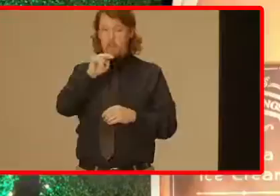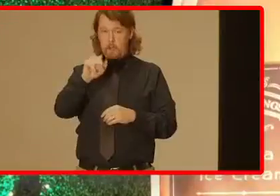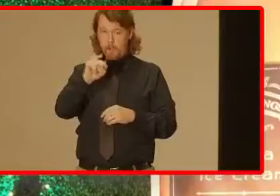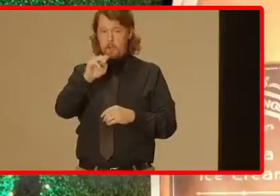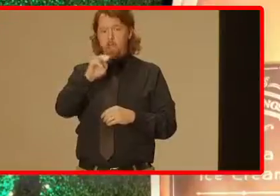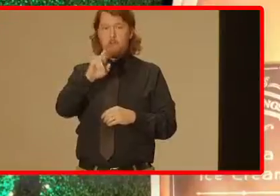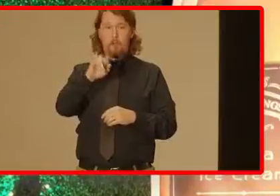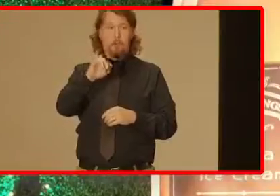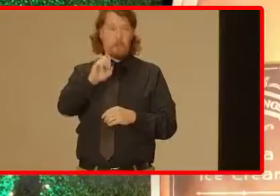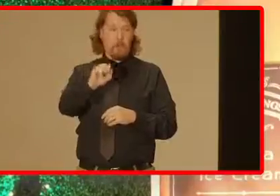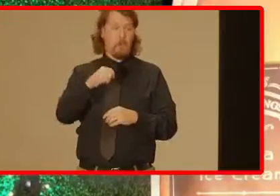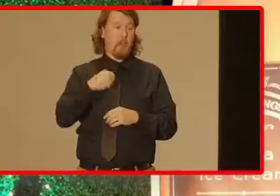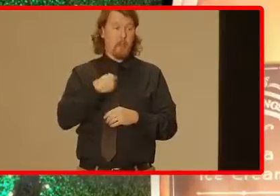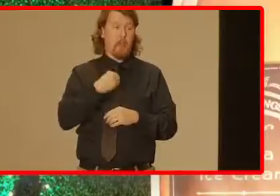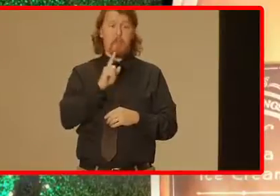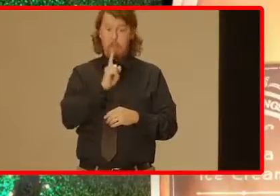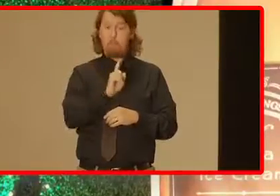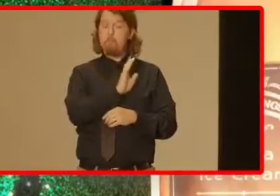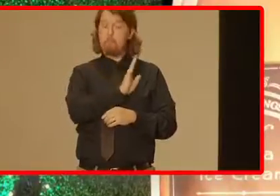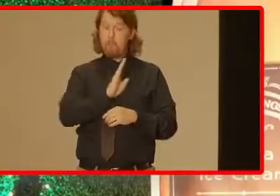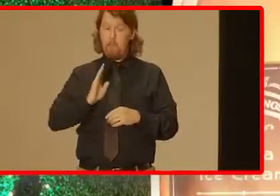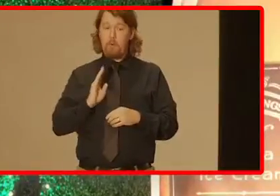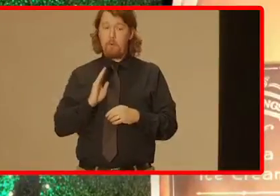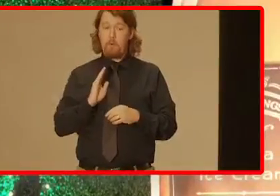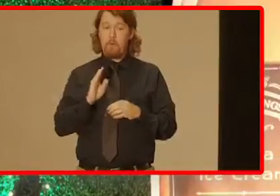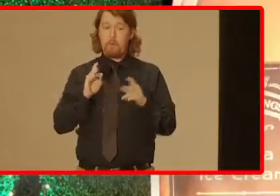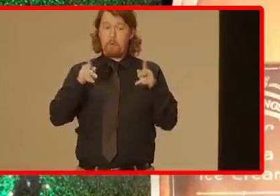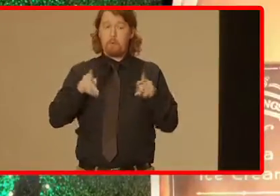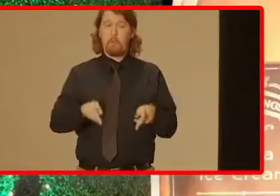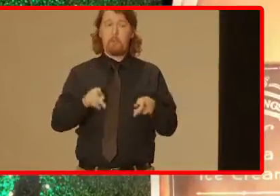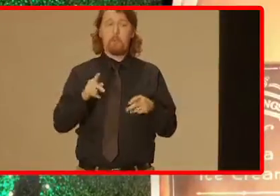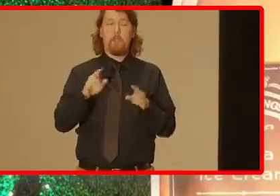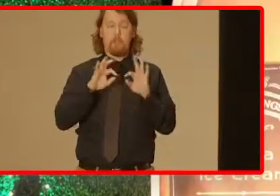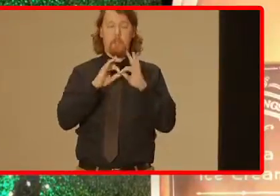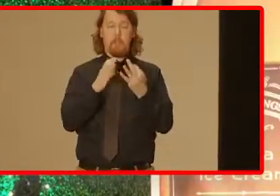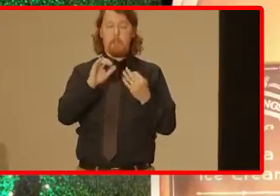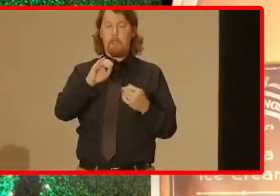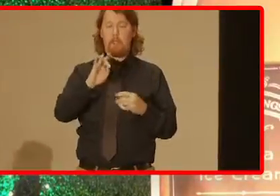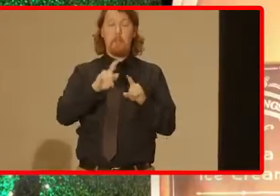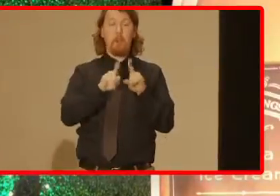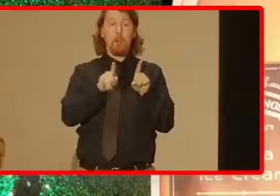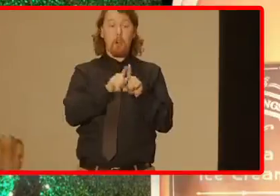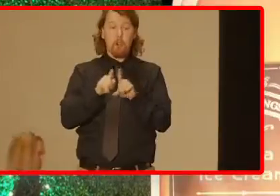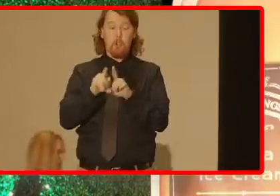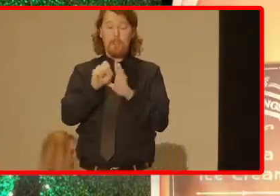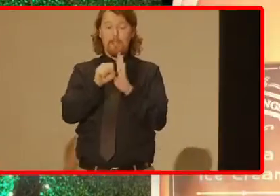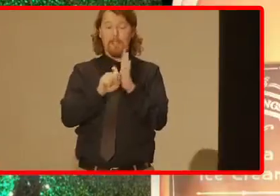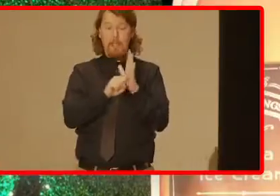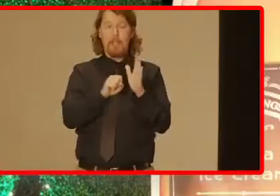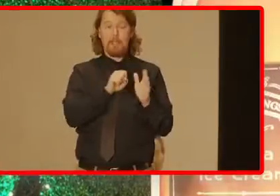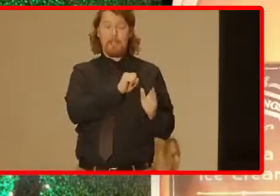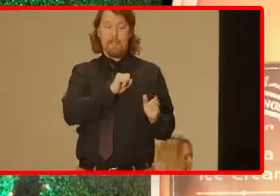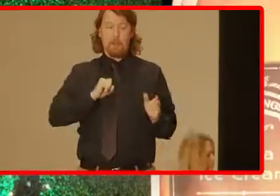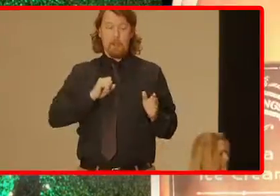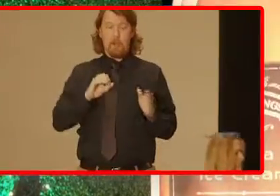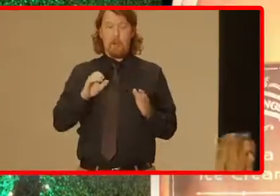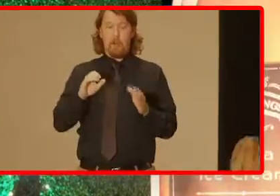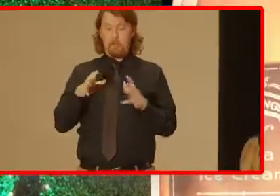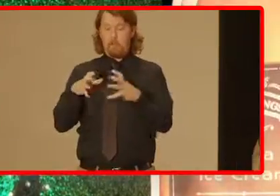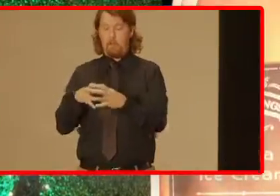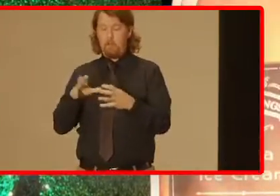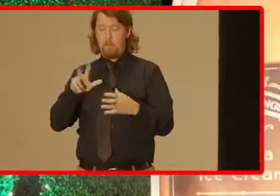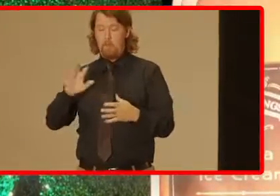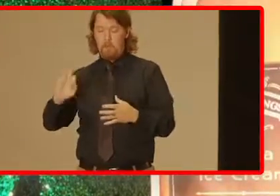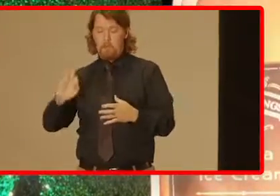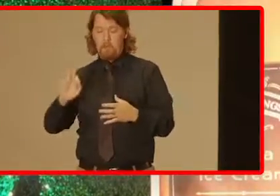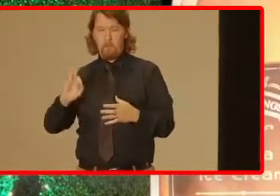I am a board member of the Family Cafe, but I also serve as a state senator in District 39, which includes western portions